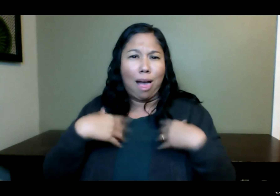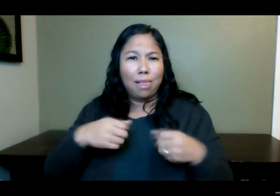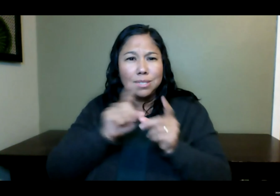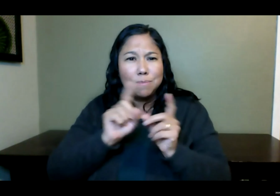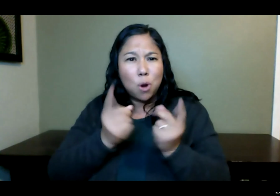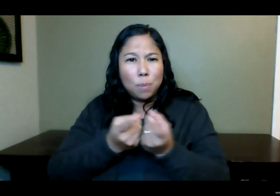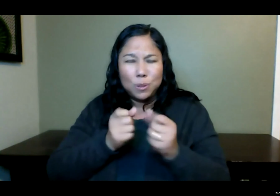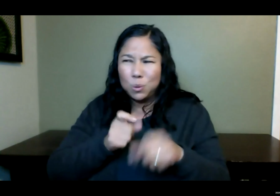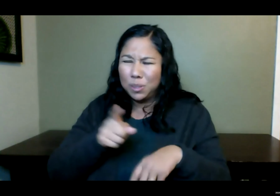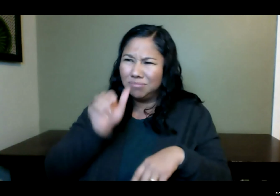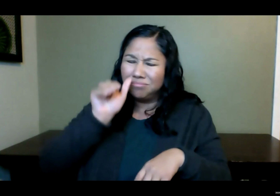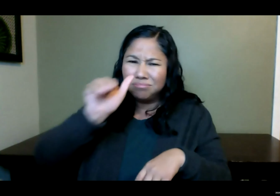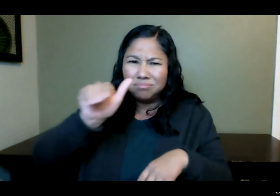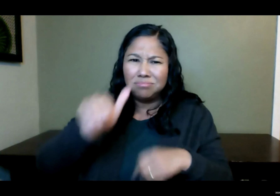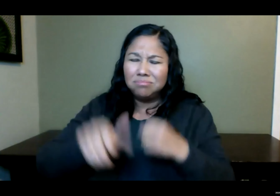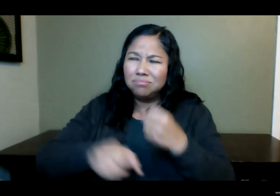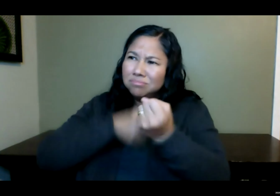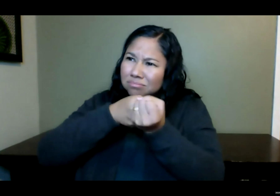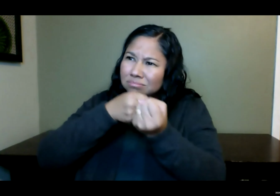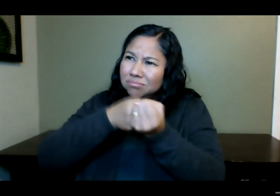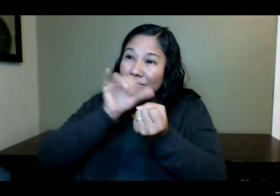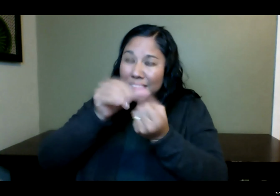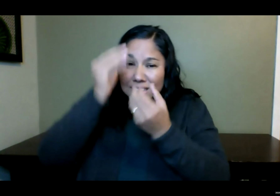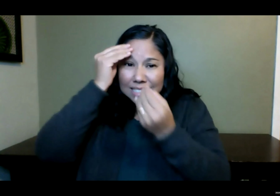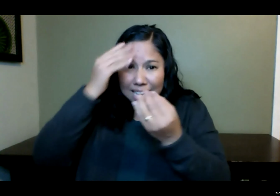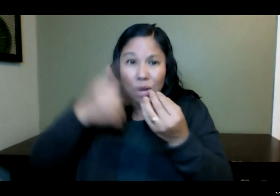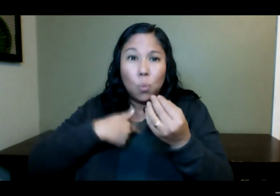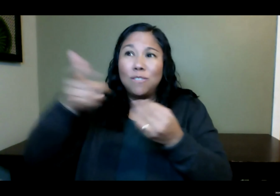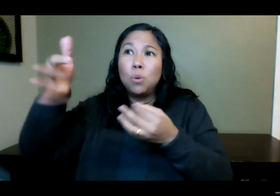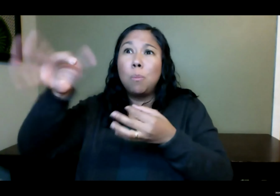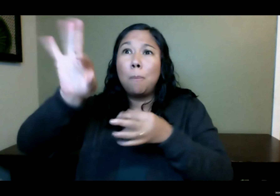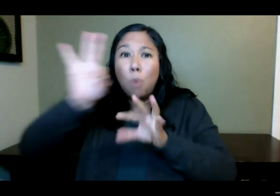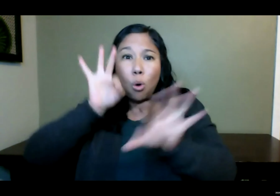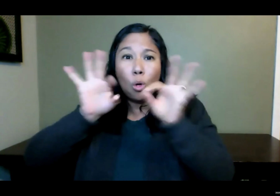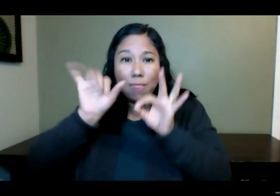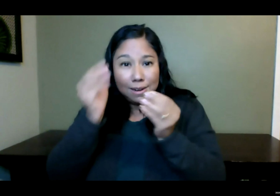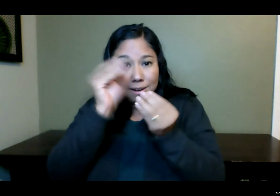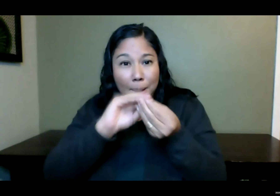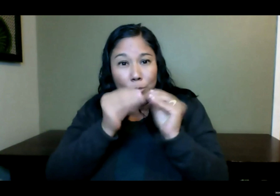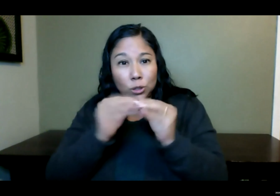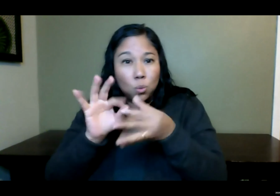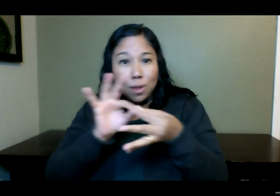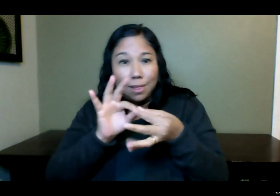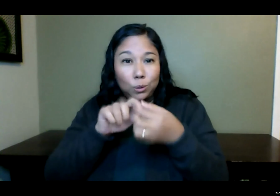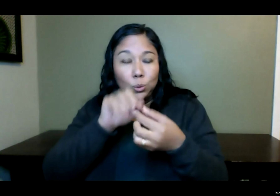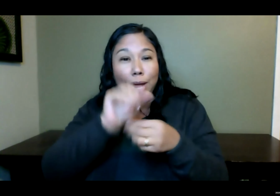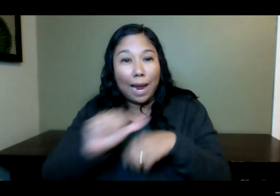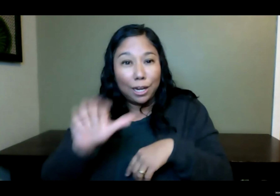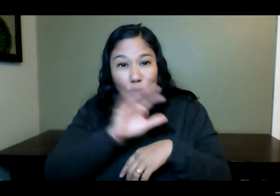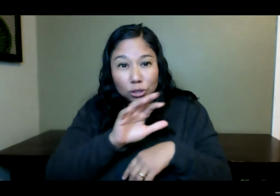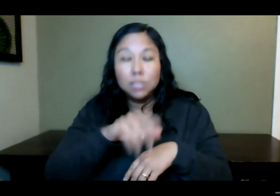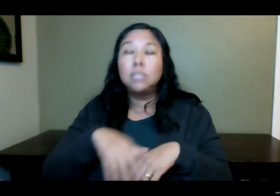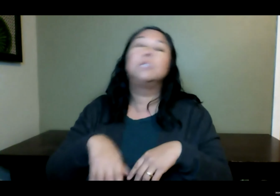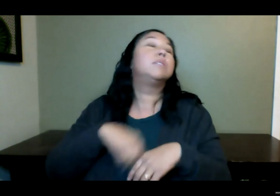to, kind of advocate for disaggregated data to pull those out. And I think for all the Filipino Nurses Association, which I've been involved